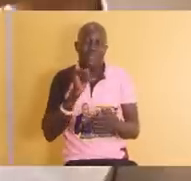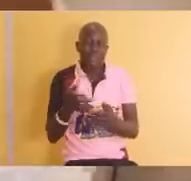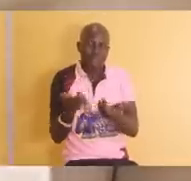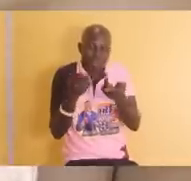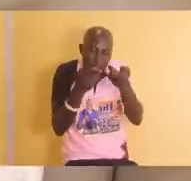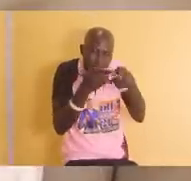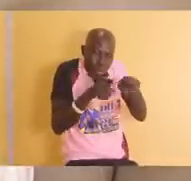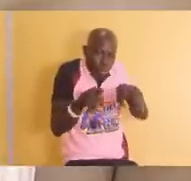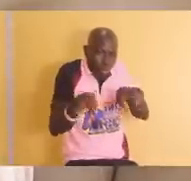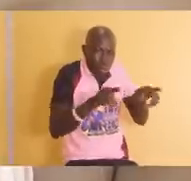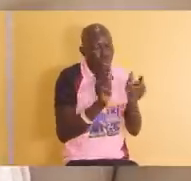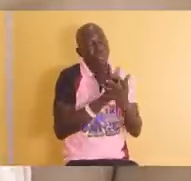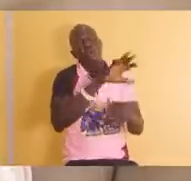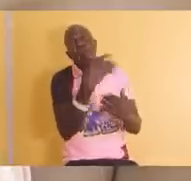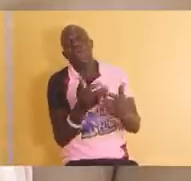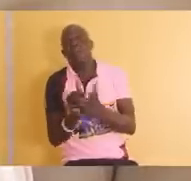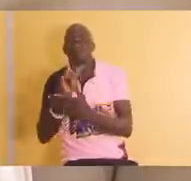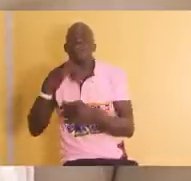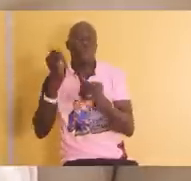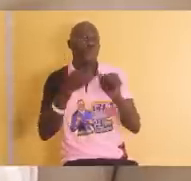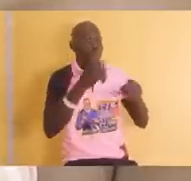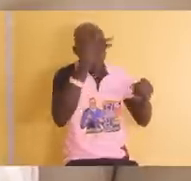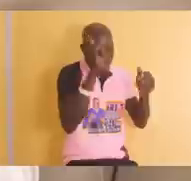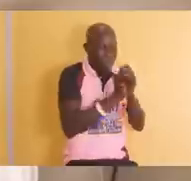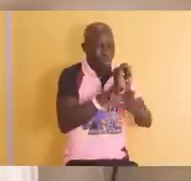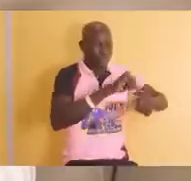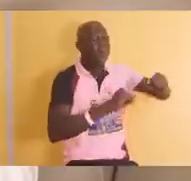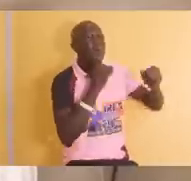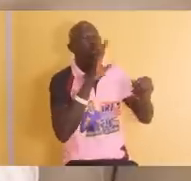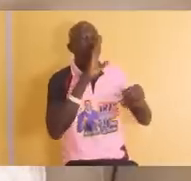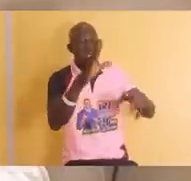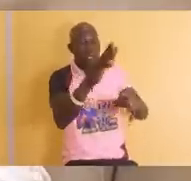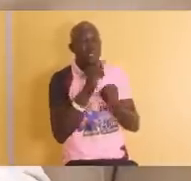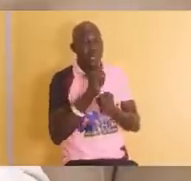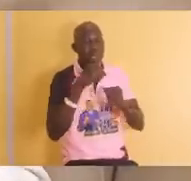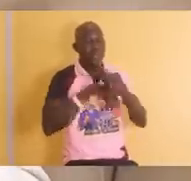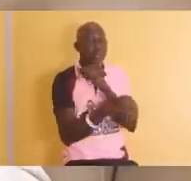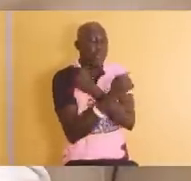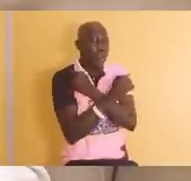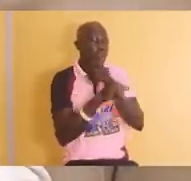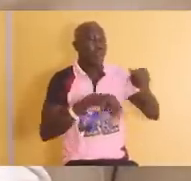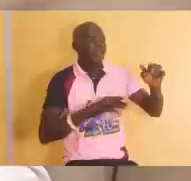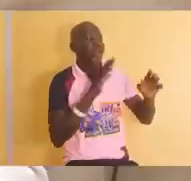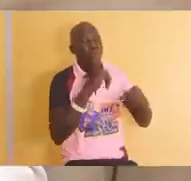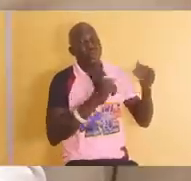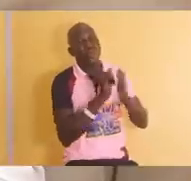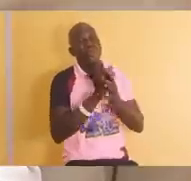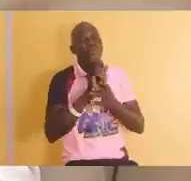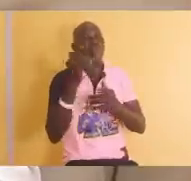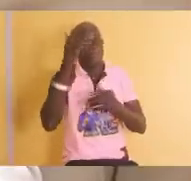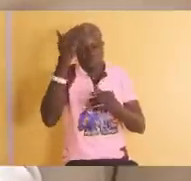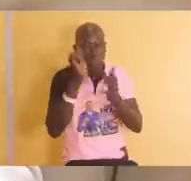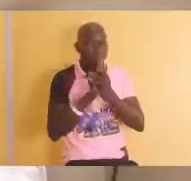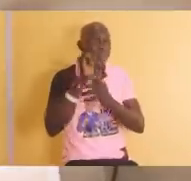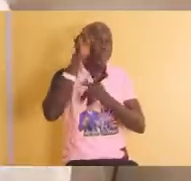àfi ìfọwọ́sowọ́pọ̀ ẹ̀yà àyànfẹ́. All of this thing is not possible but it's with God. Àwọn làyè kàtà bùkì yìí. In the name of Jesus. Lára àwọn tó lọ ní last